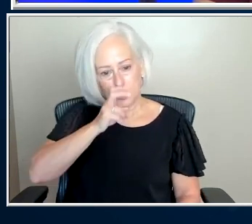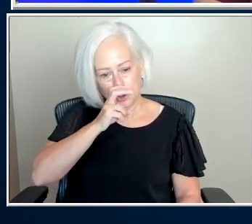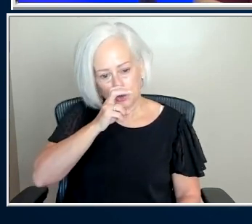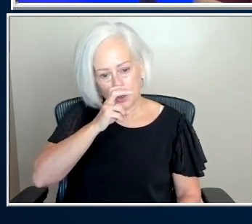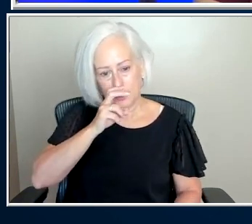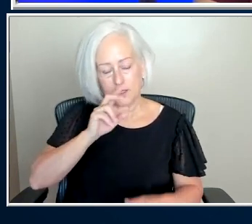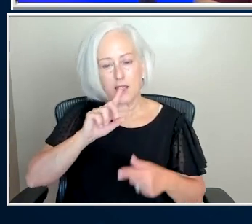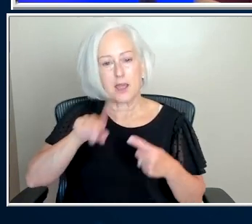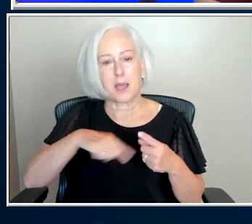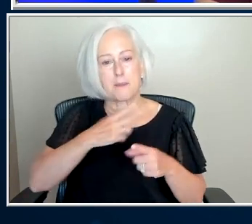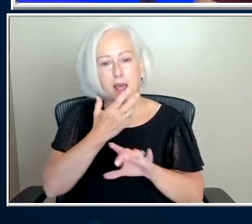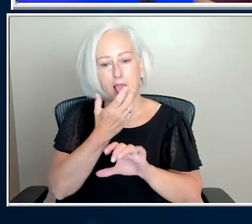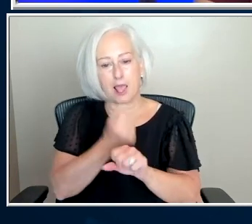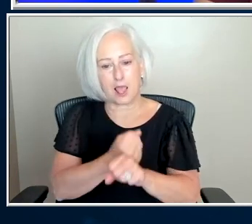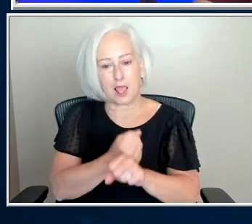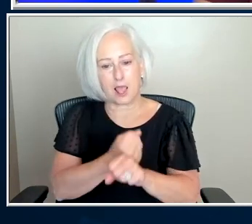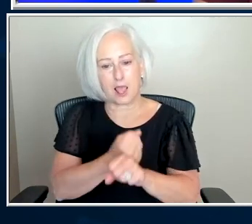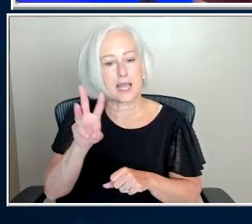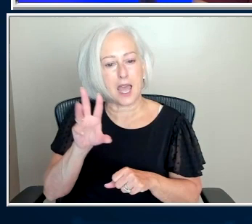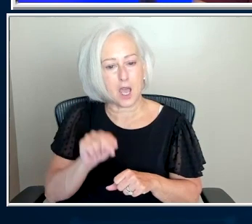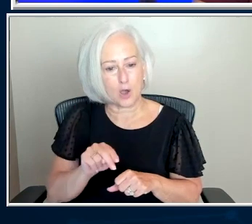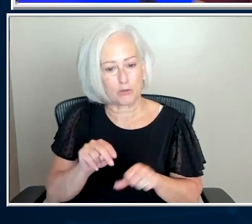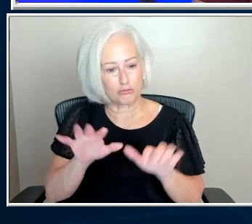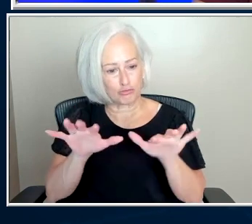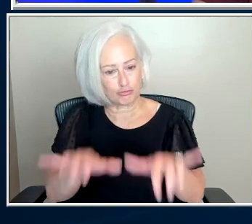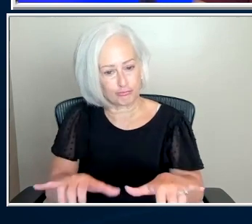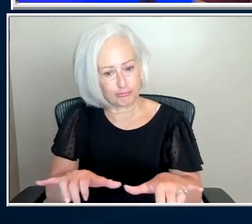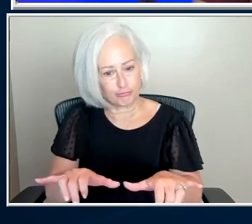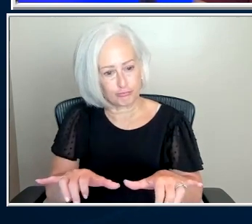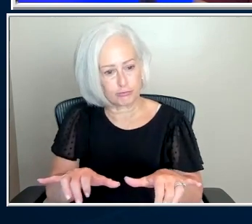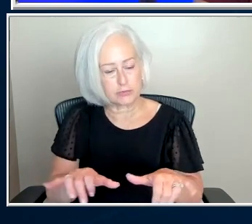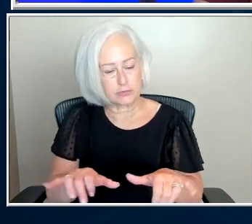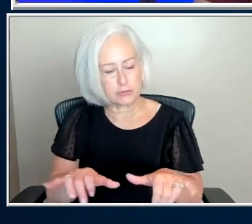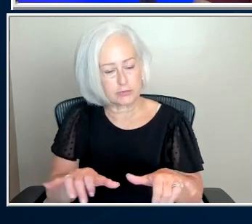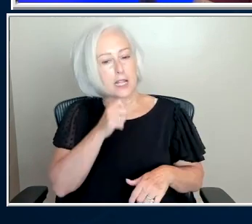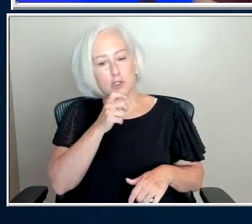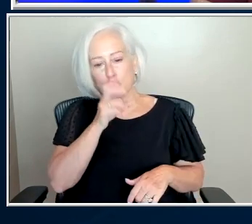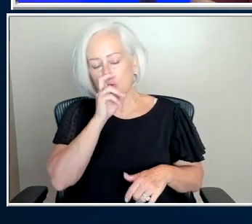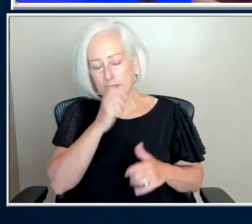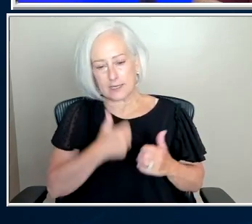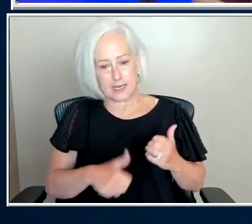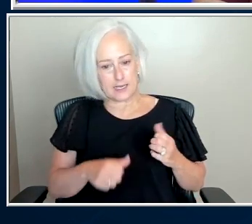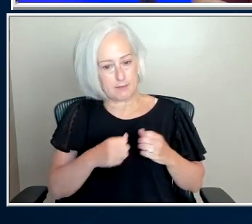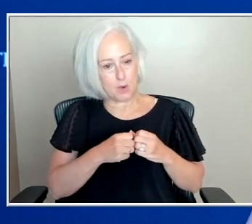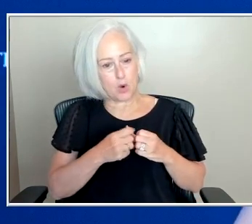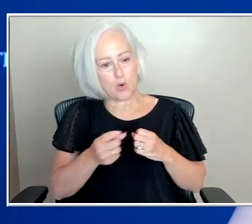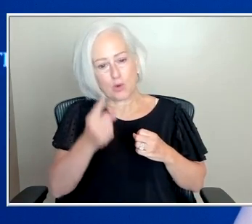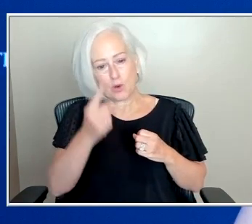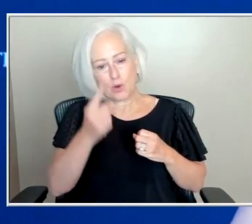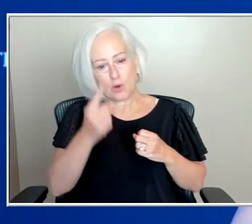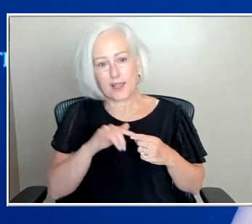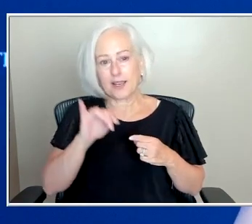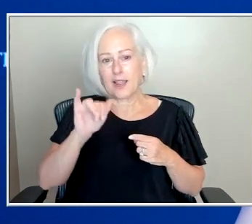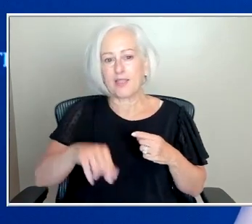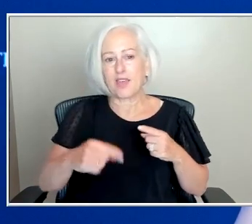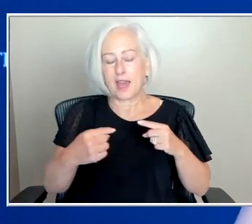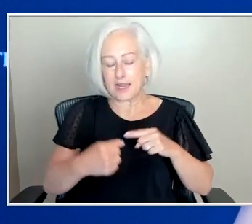know, but this time around, not so strict. Just what are your thoughts on this? Yeah, I mean, well, again, this is stark contrast of